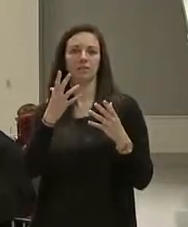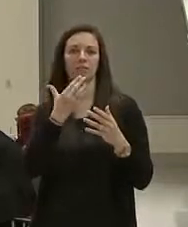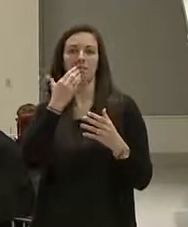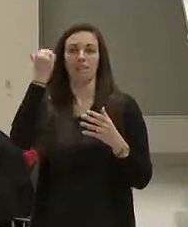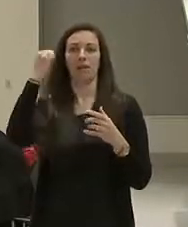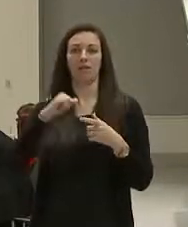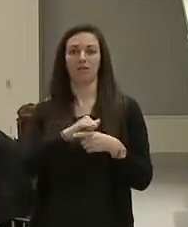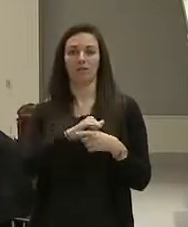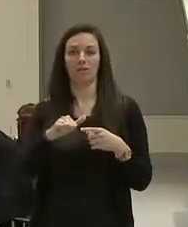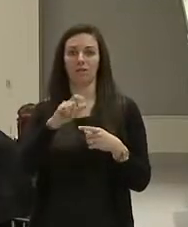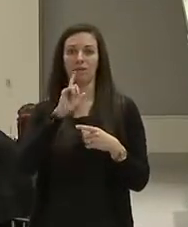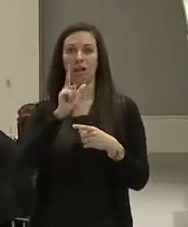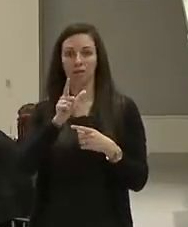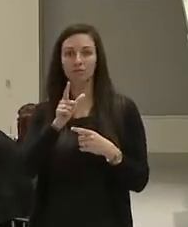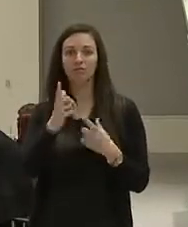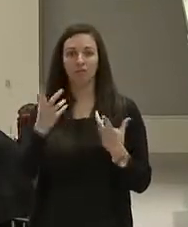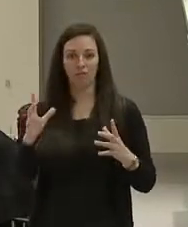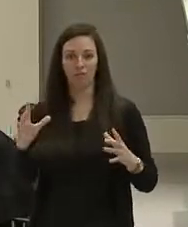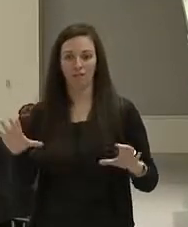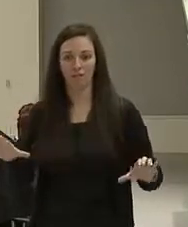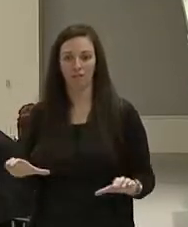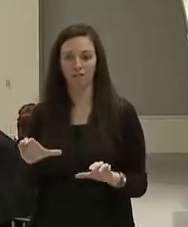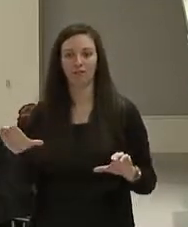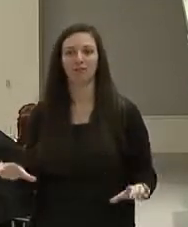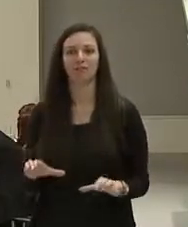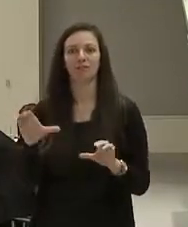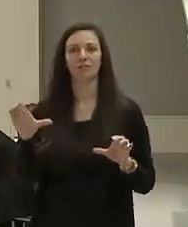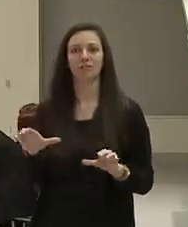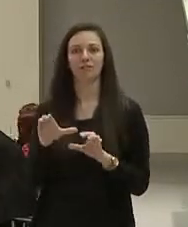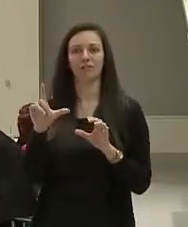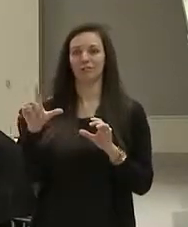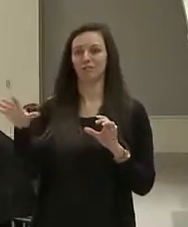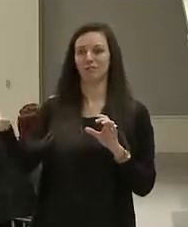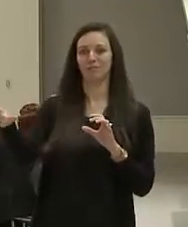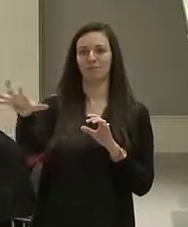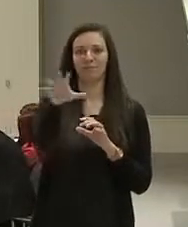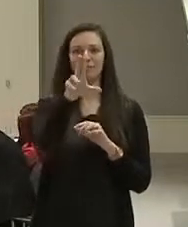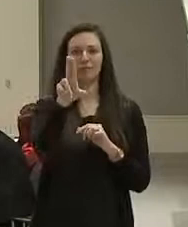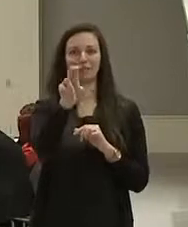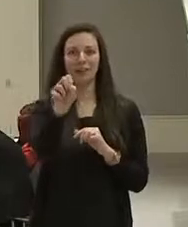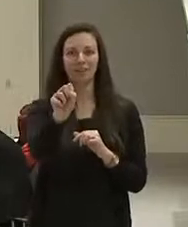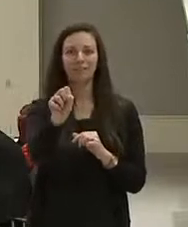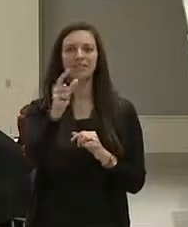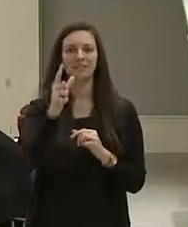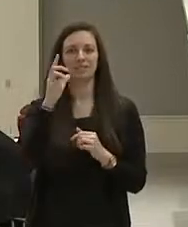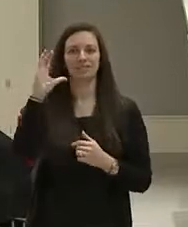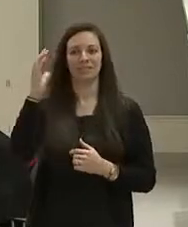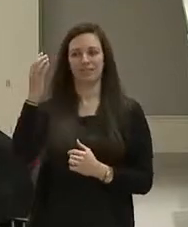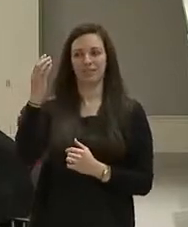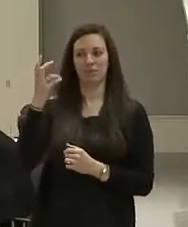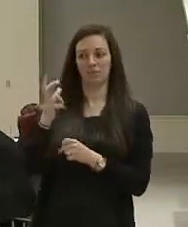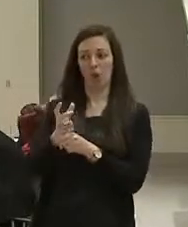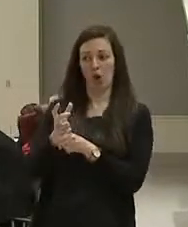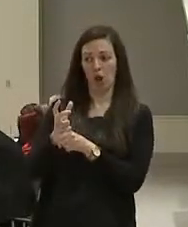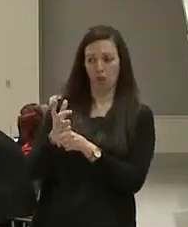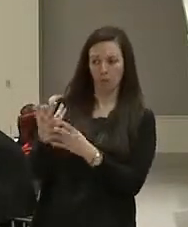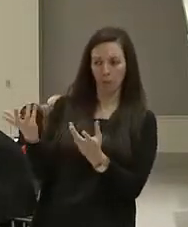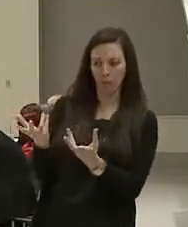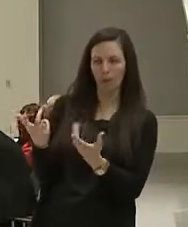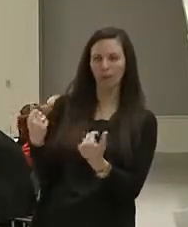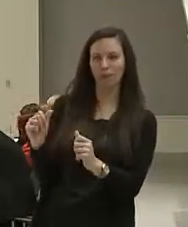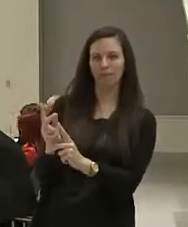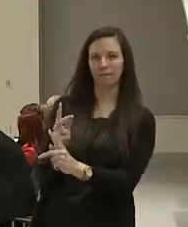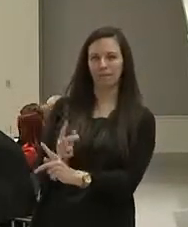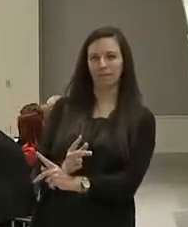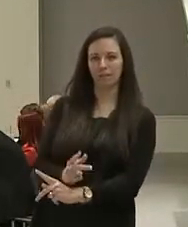are actually being carried out by agencies all around the country. And it seems to me the tough task is trying to figure out how